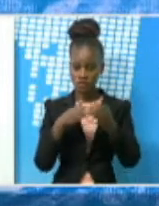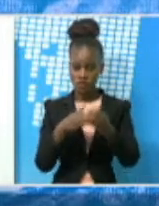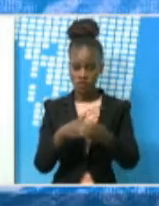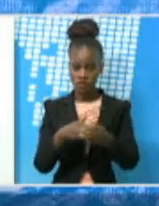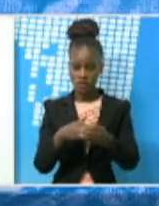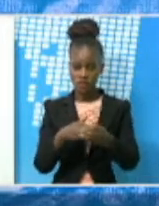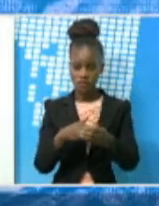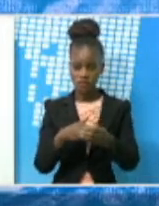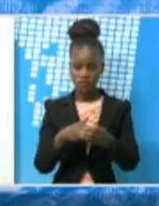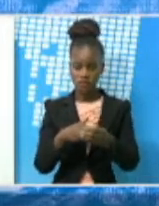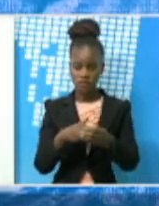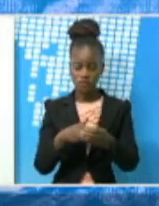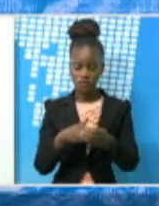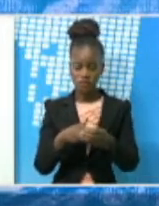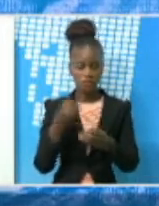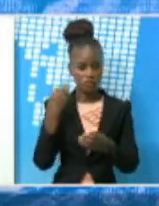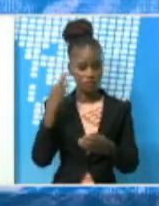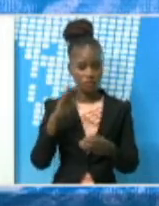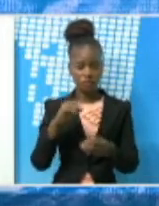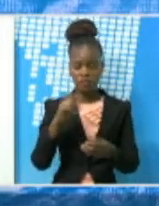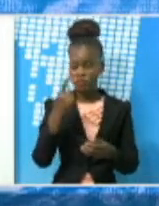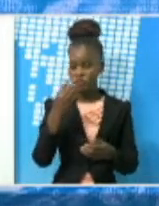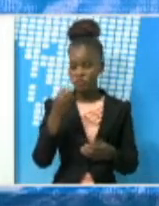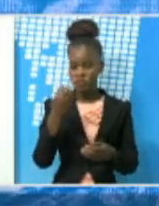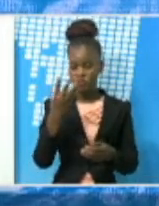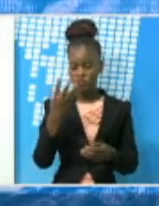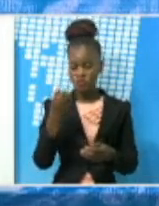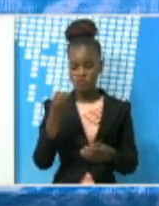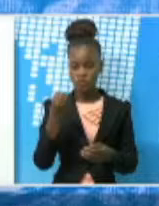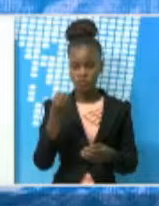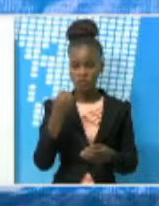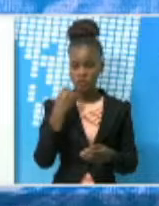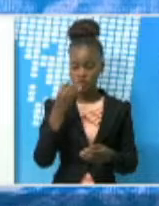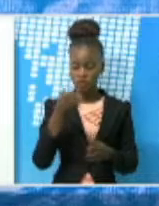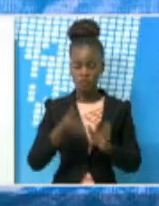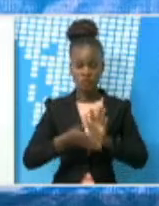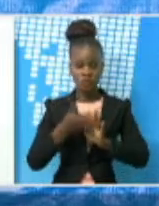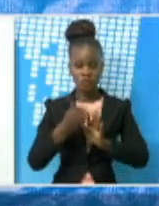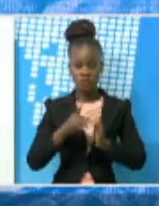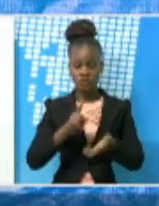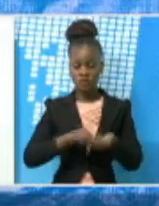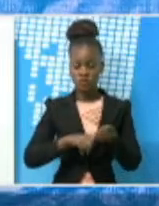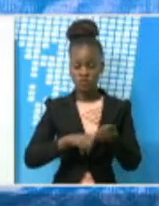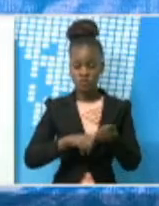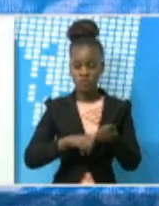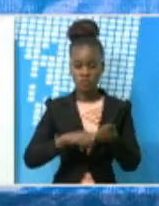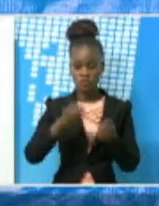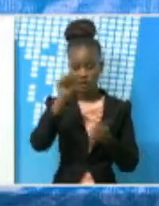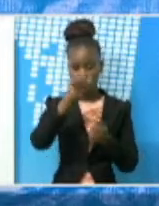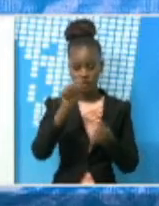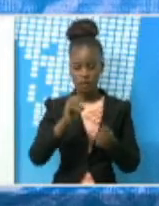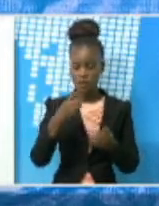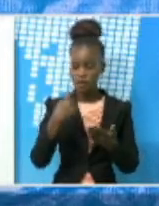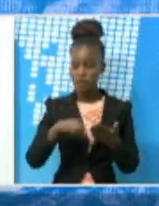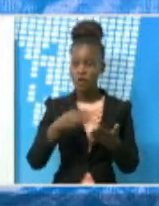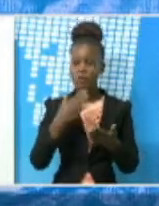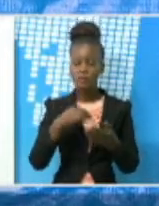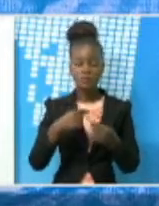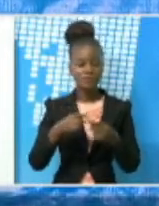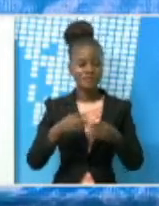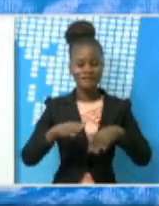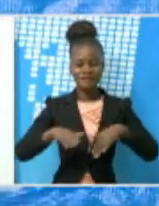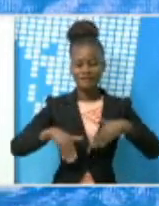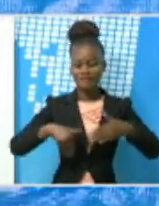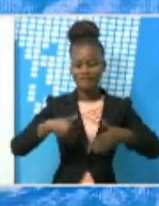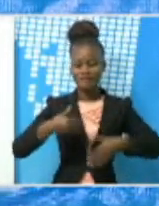capital of 150 is achieved. So that is what we resolved, and we're very, very happy that